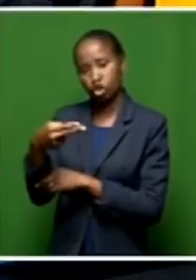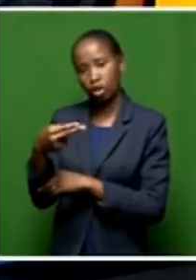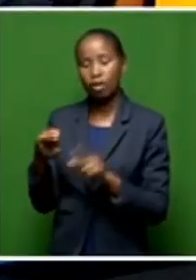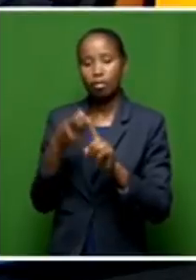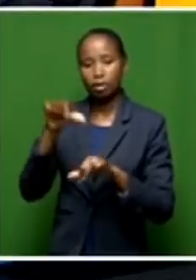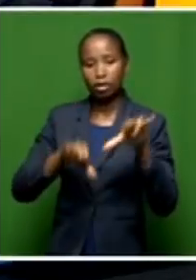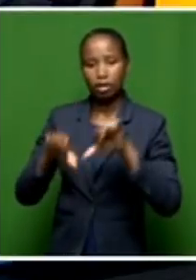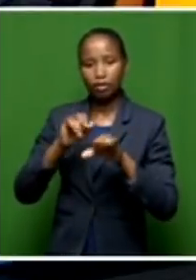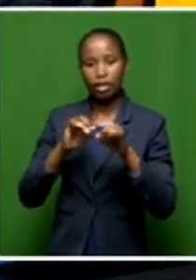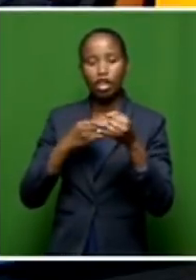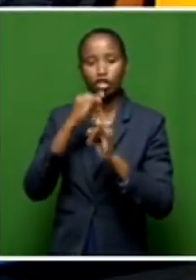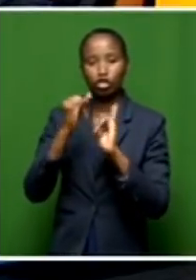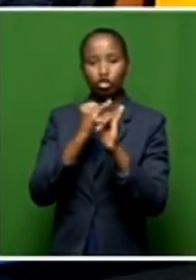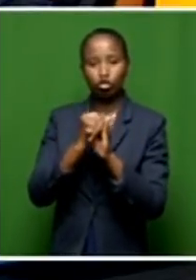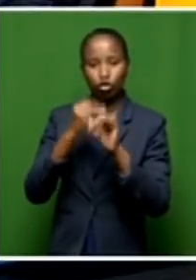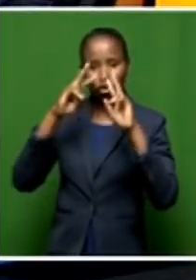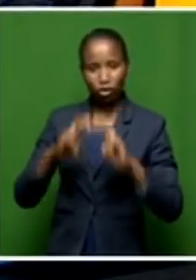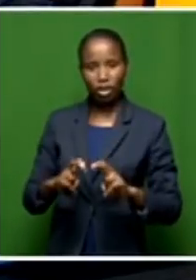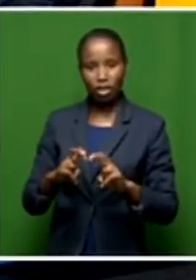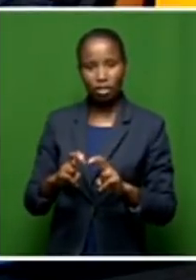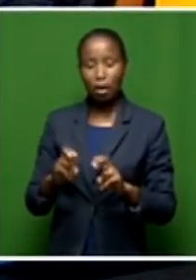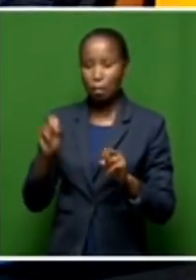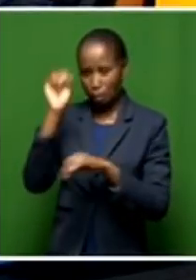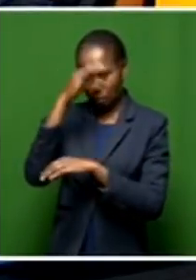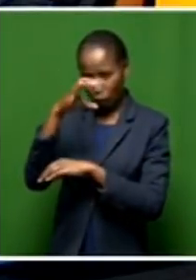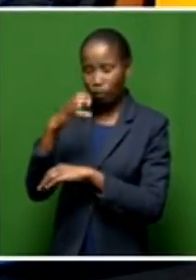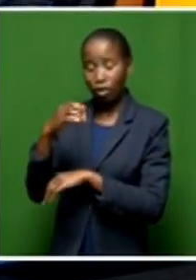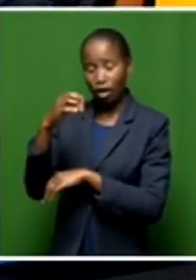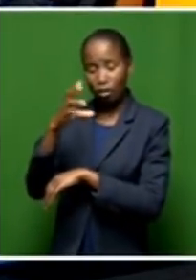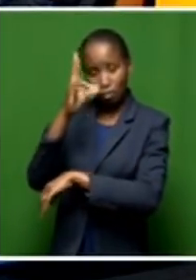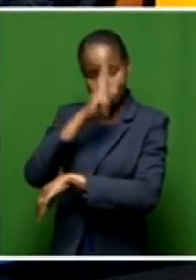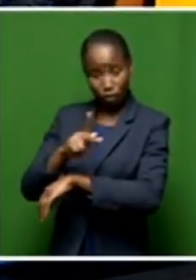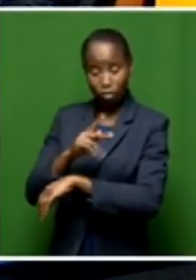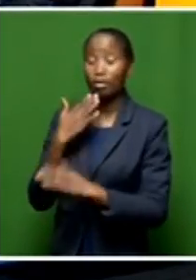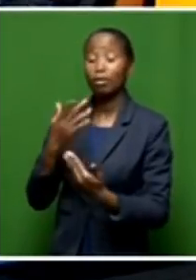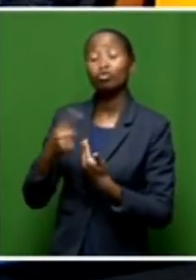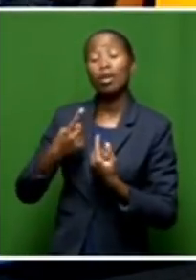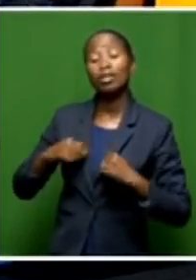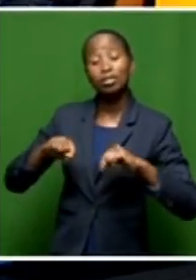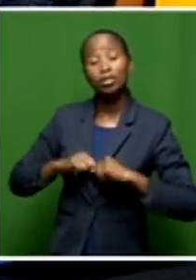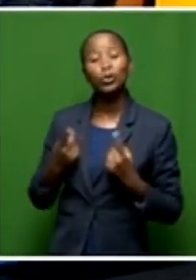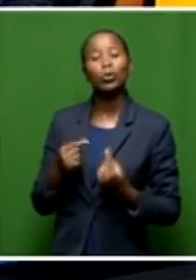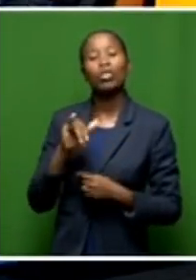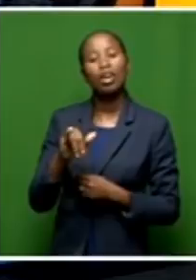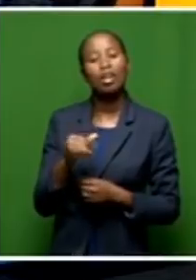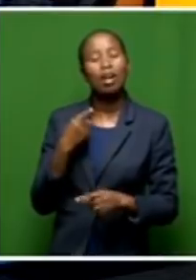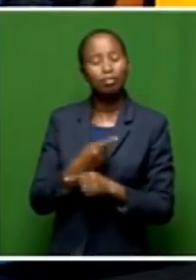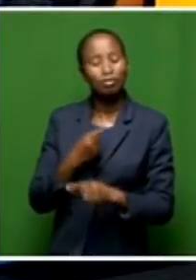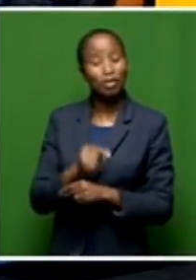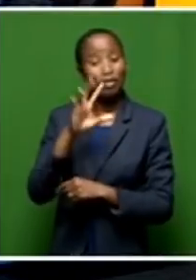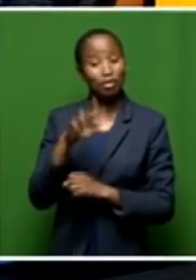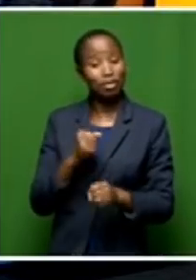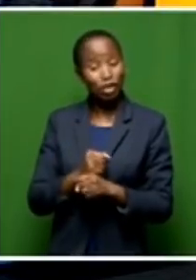it's good to have you again. We do this every 4 or 5 years, well, 5 years to be exact.